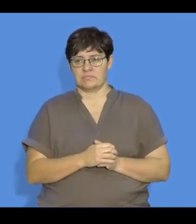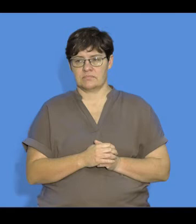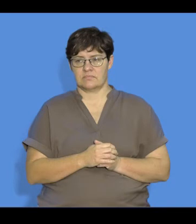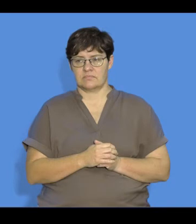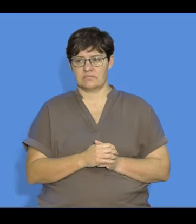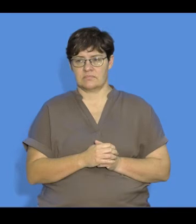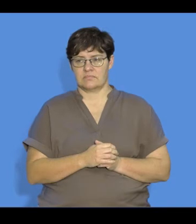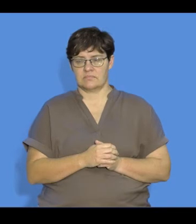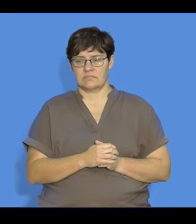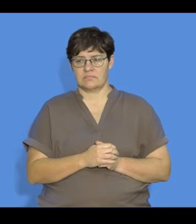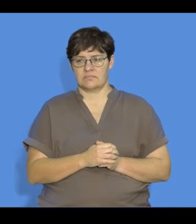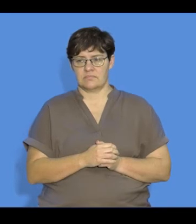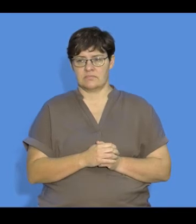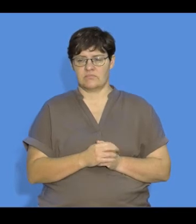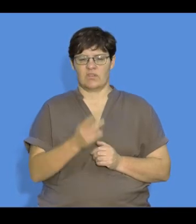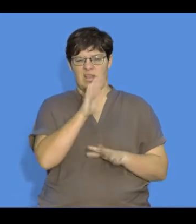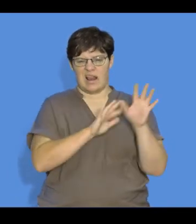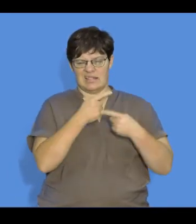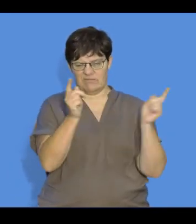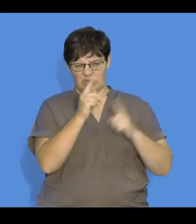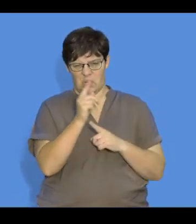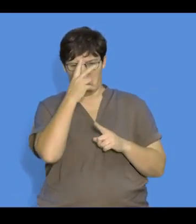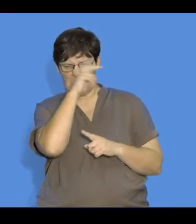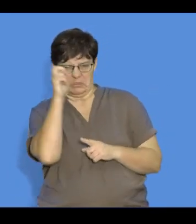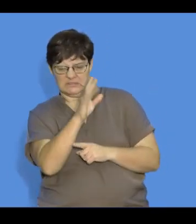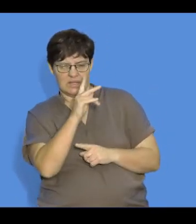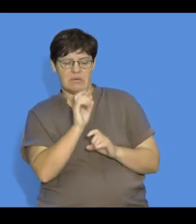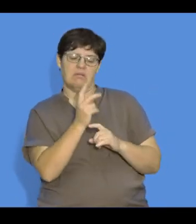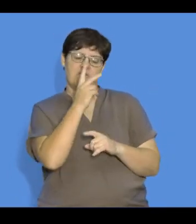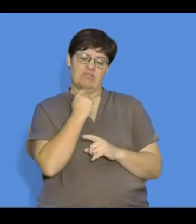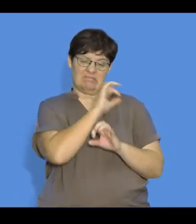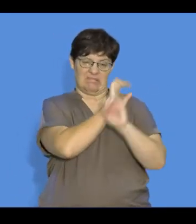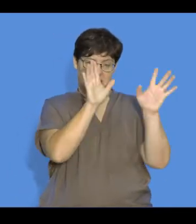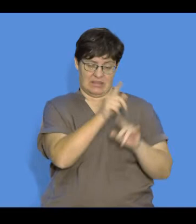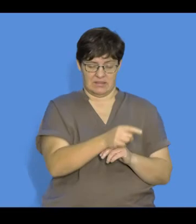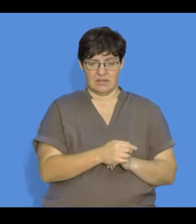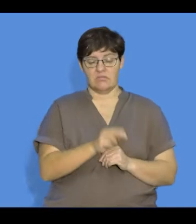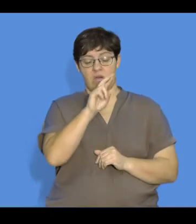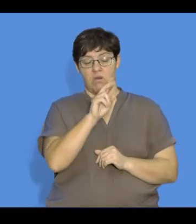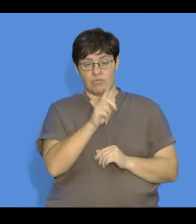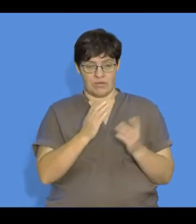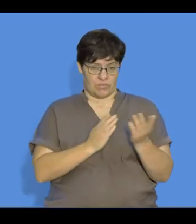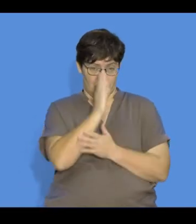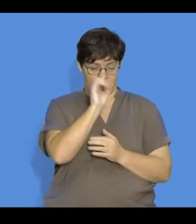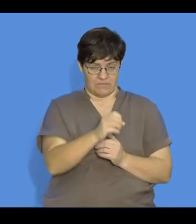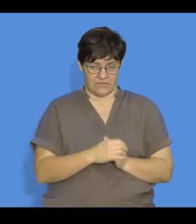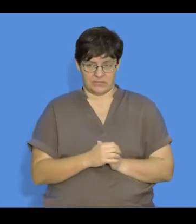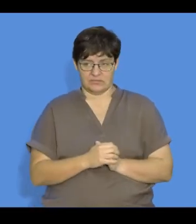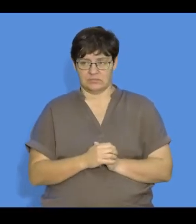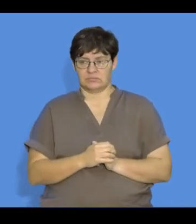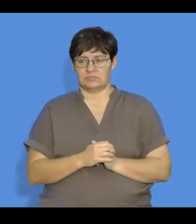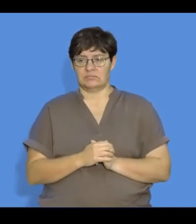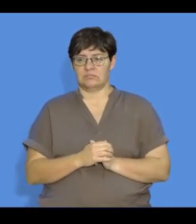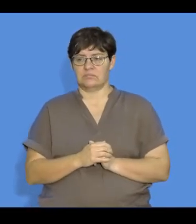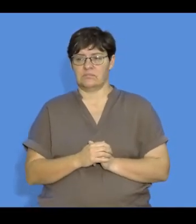this resistor R1, okay, just to use a different color. So all the current passes through R1, okay? So how much current